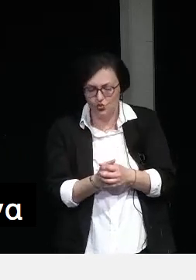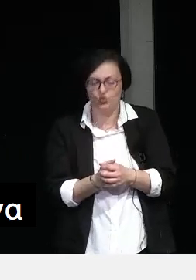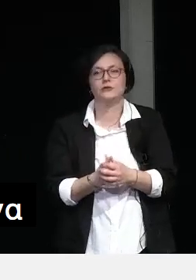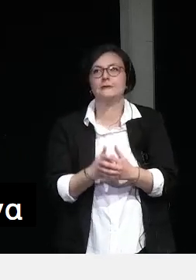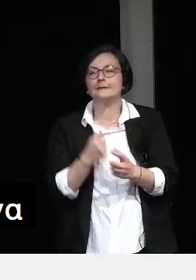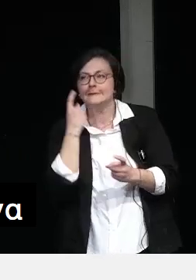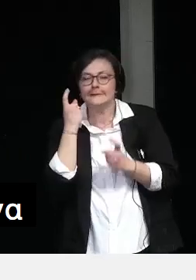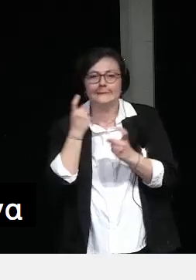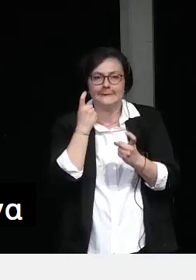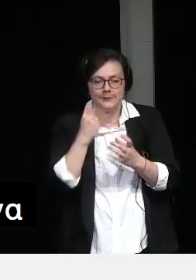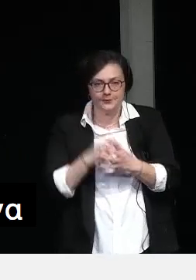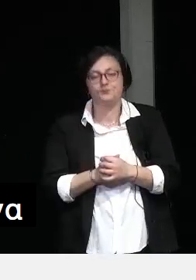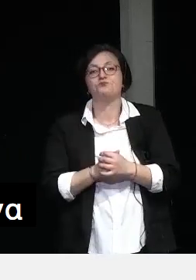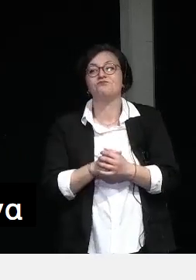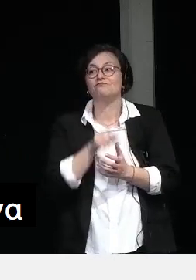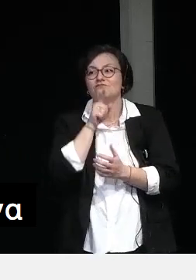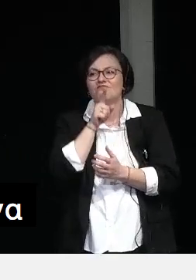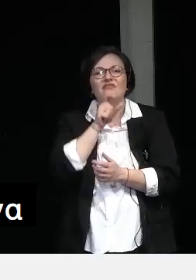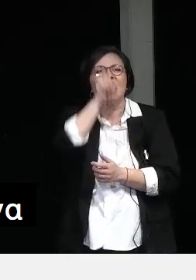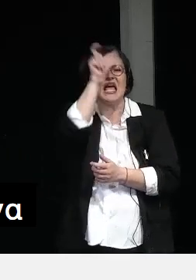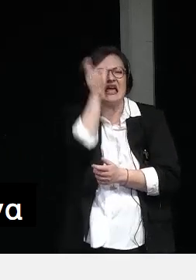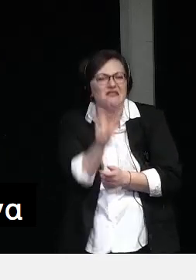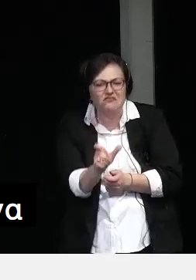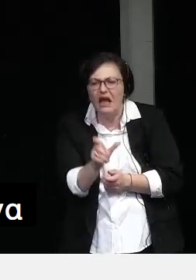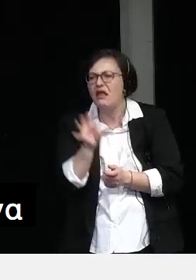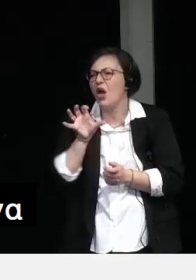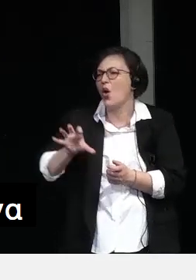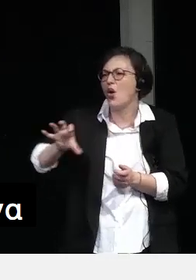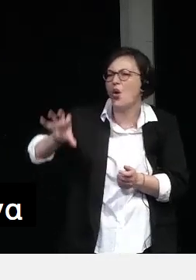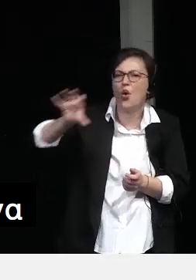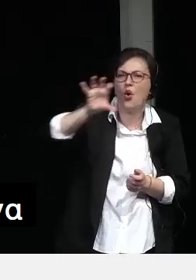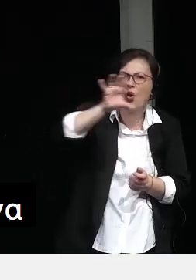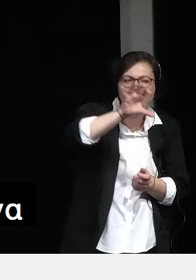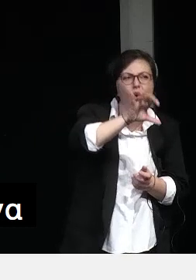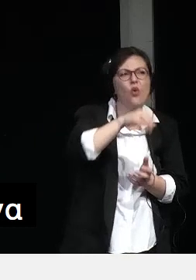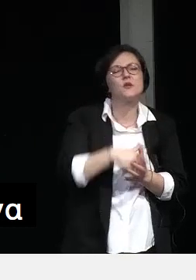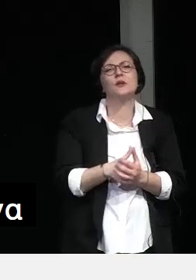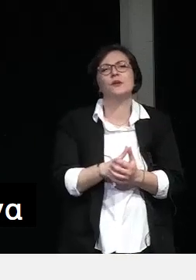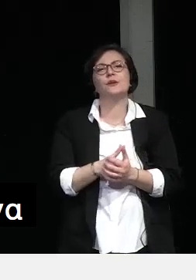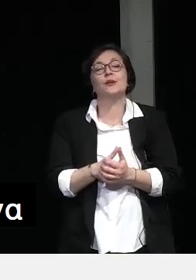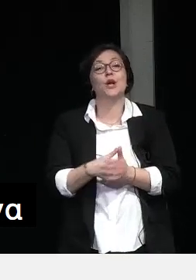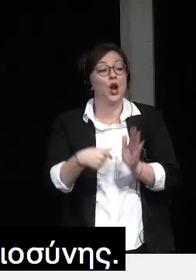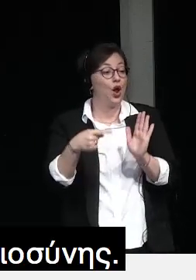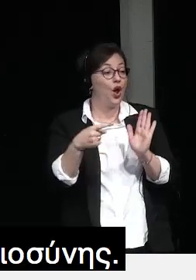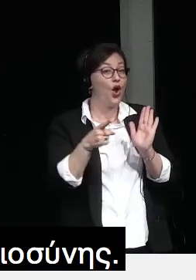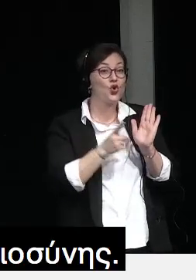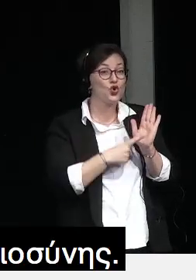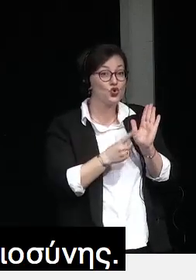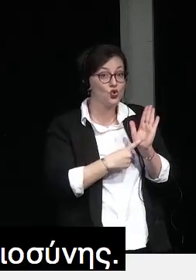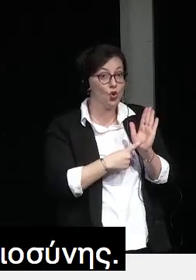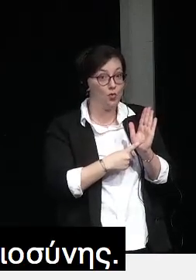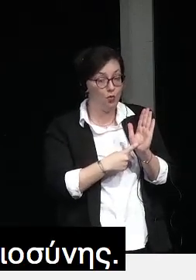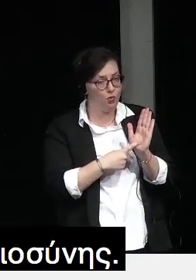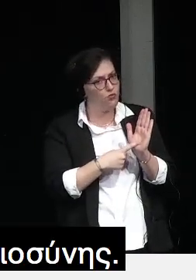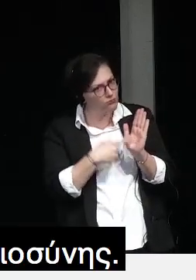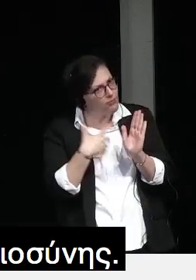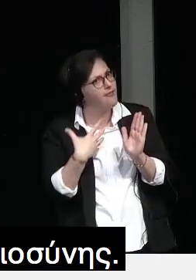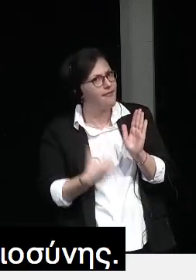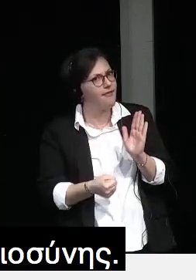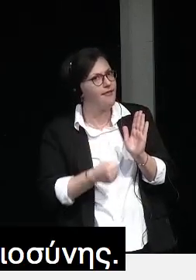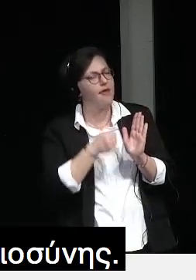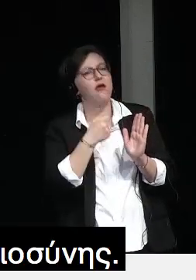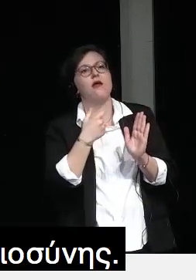law, you have the chance to meet your victim, and it can be a